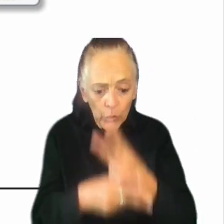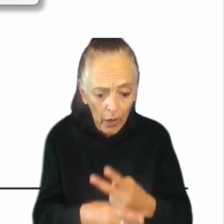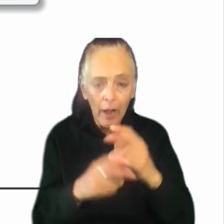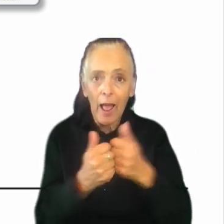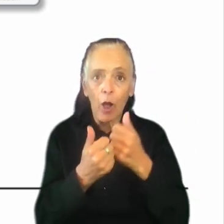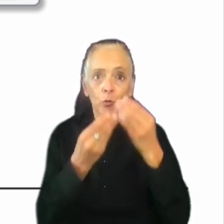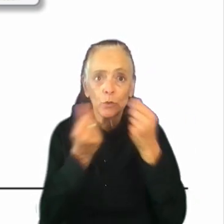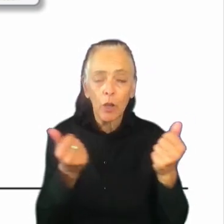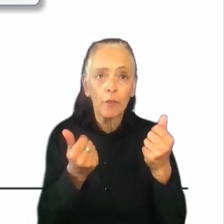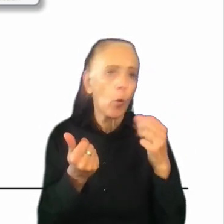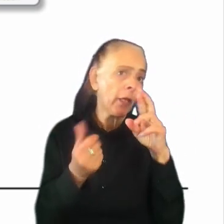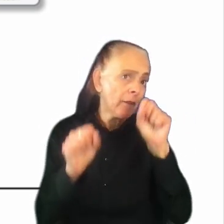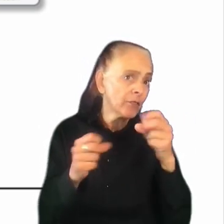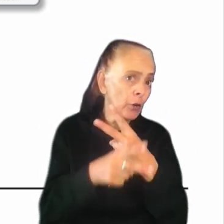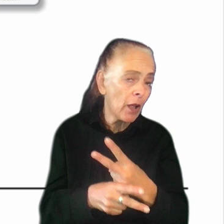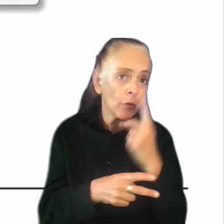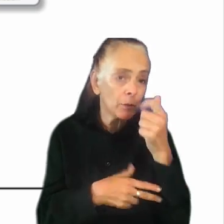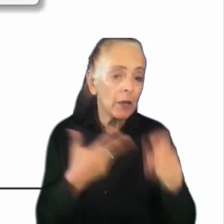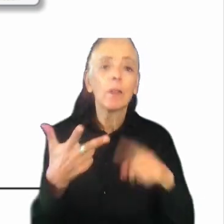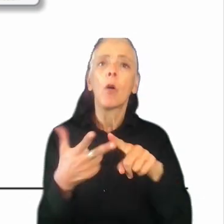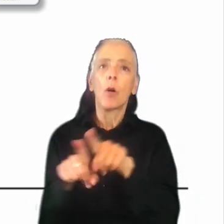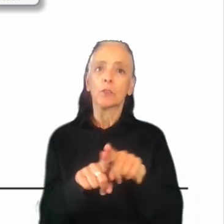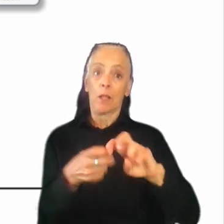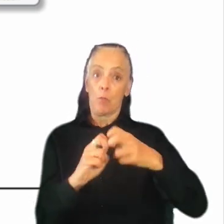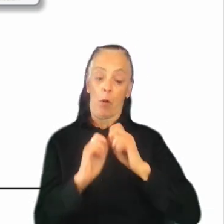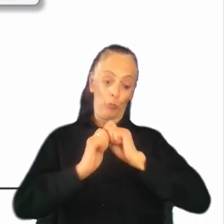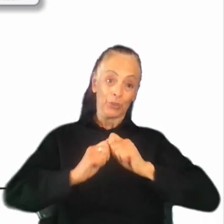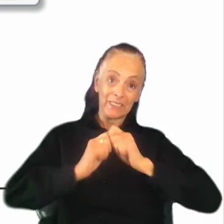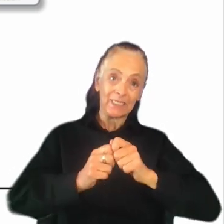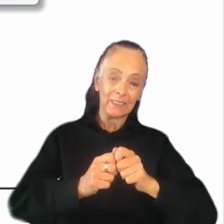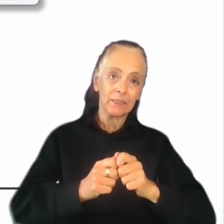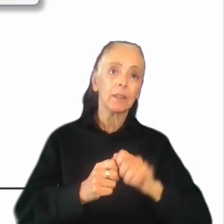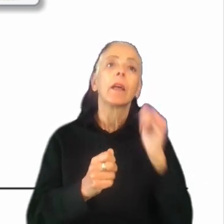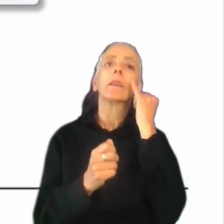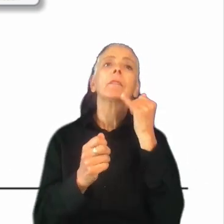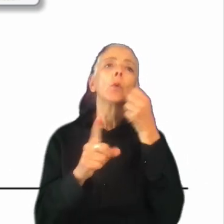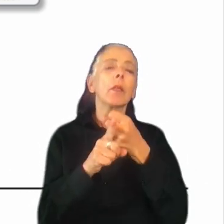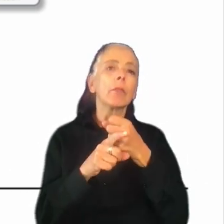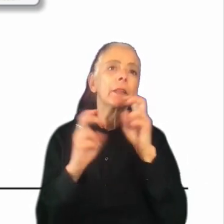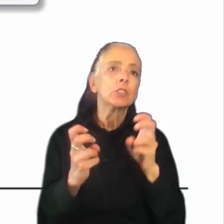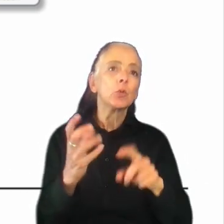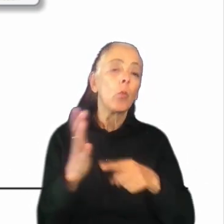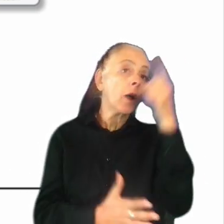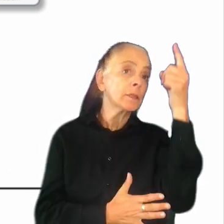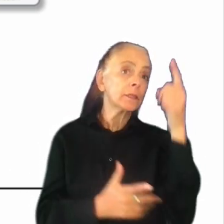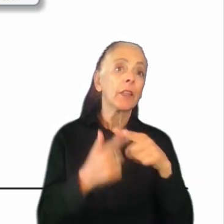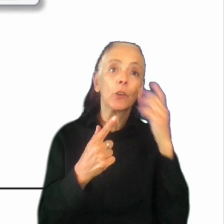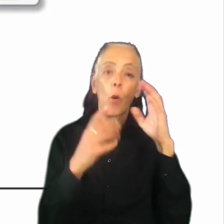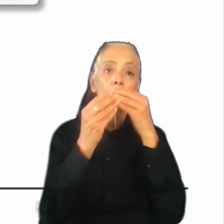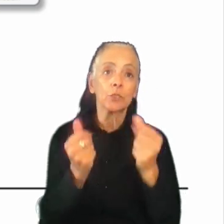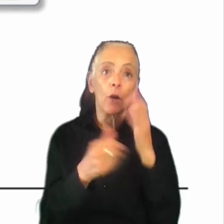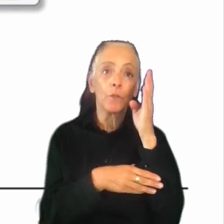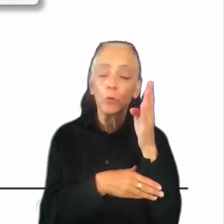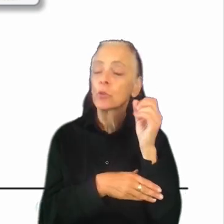figure out by themselves and also is the problem persistent once you've encountered that issue once do you know how to overcome it in the future or is it